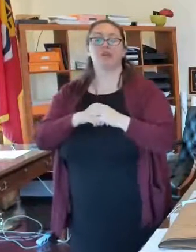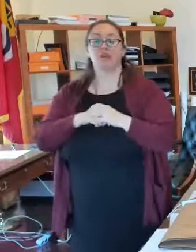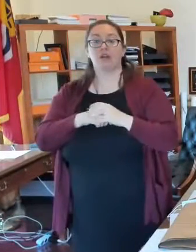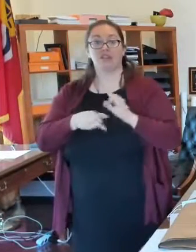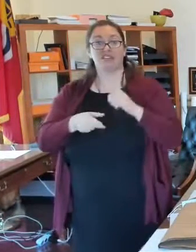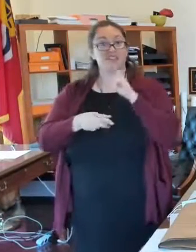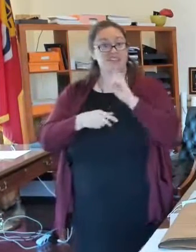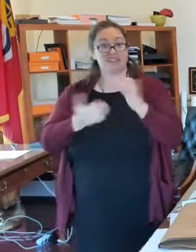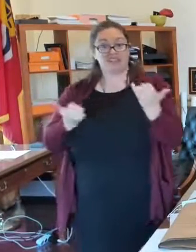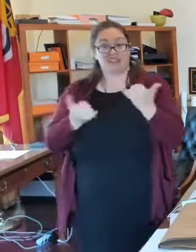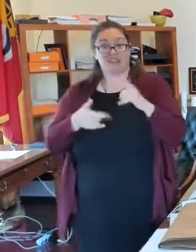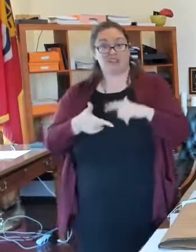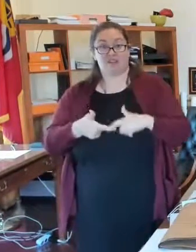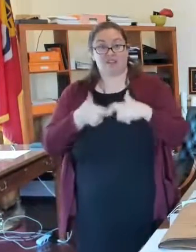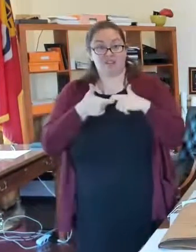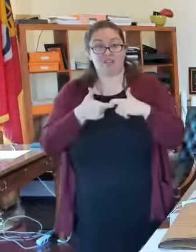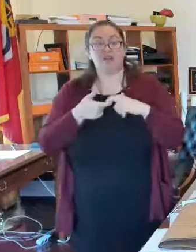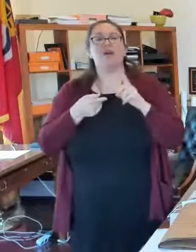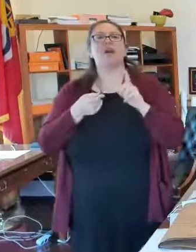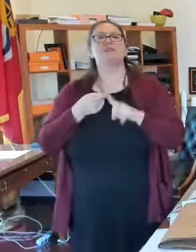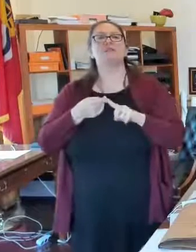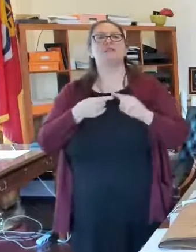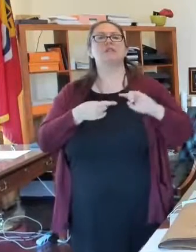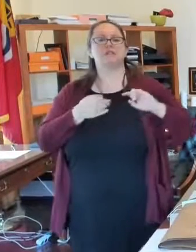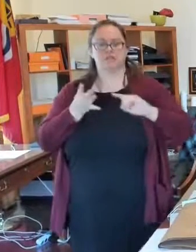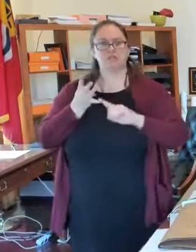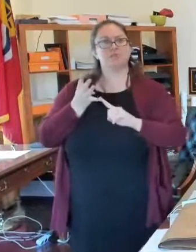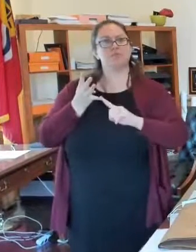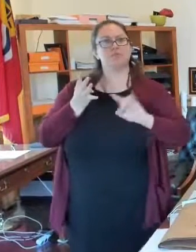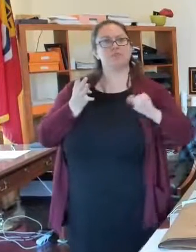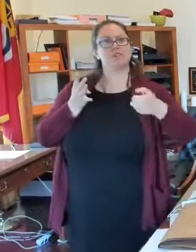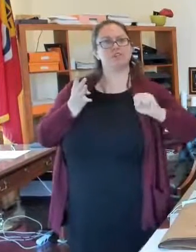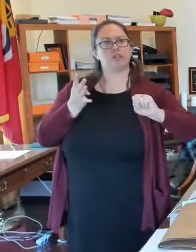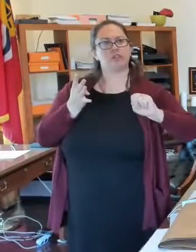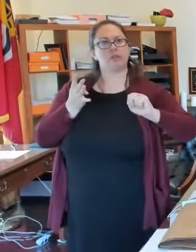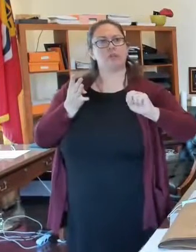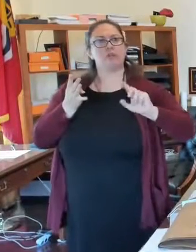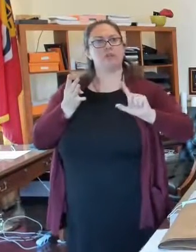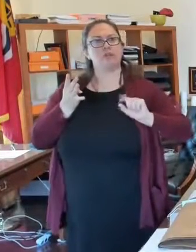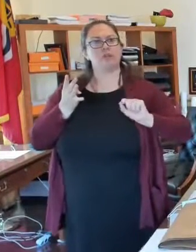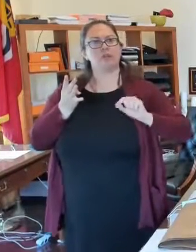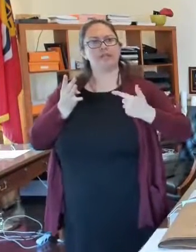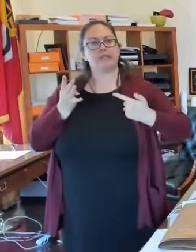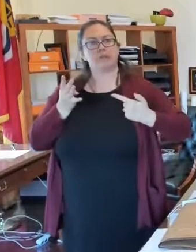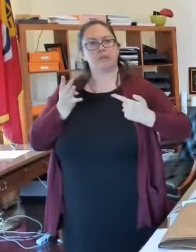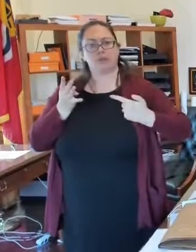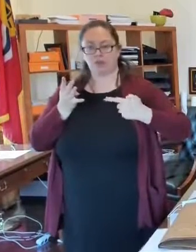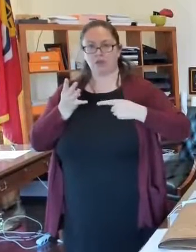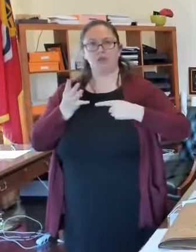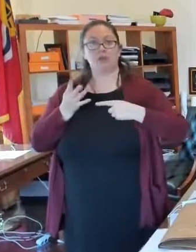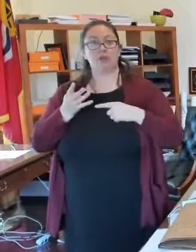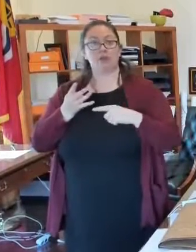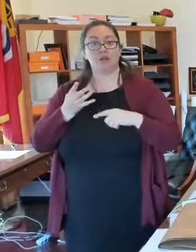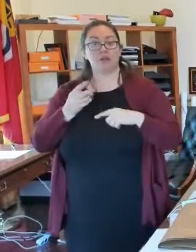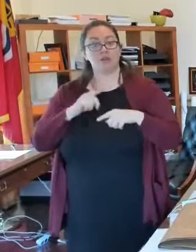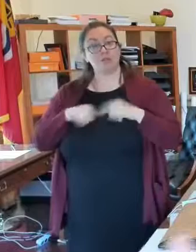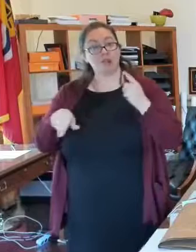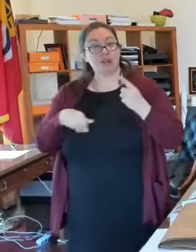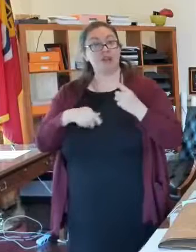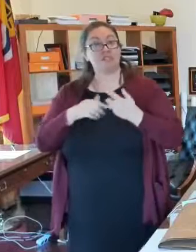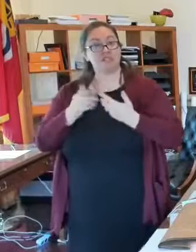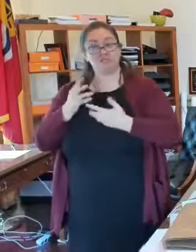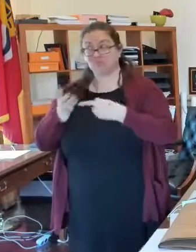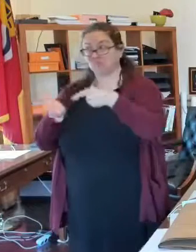end of January of 2021, but we believe that that's at least an extension and